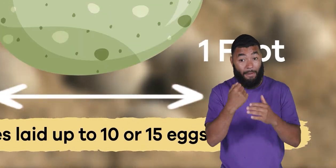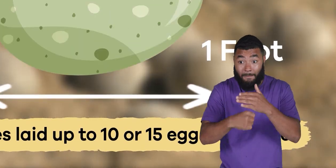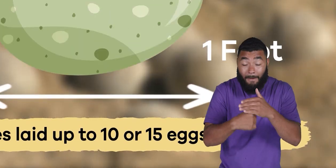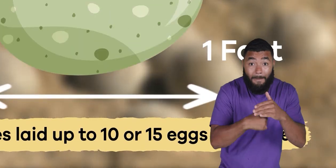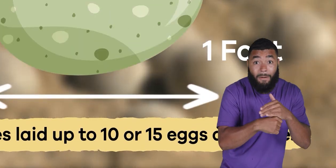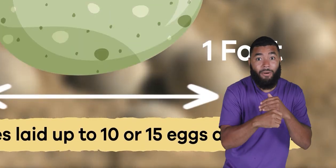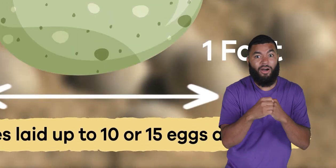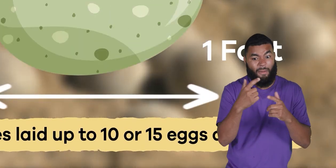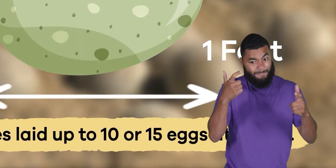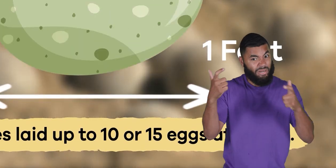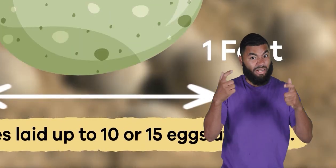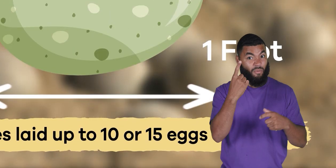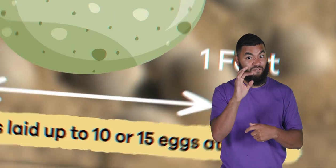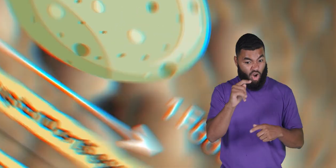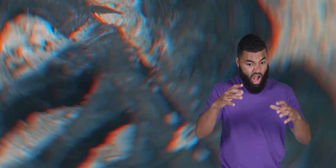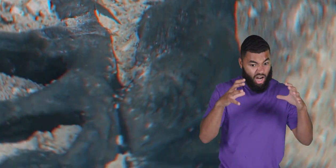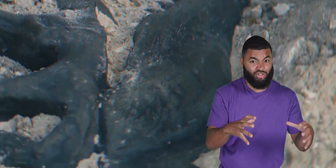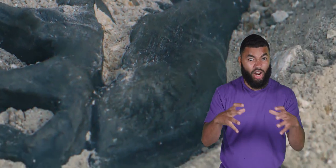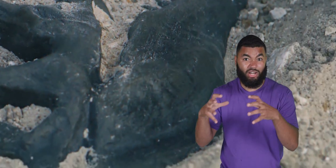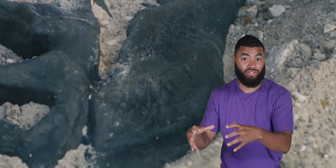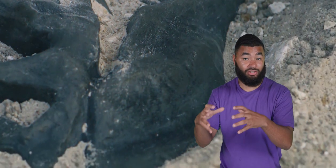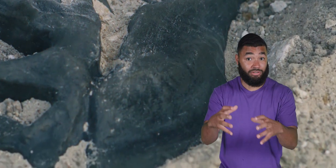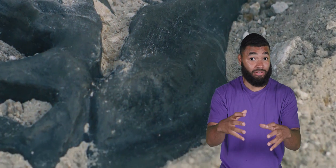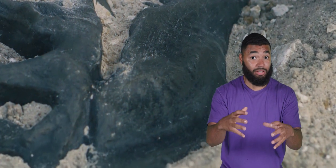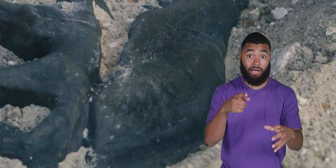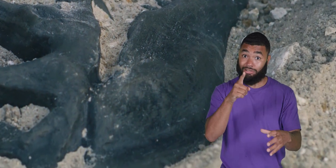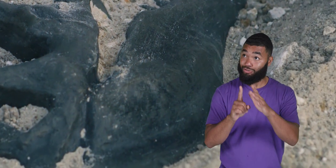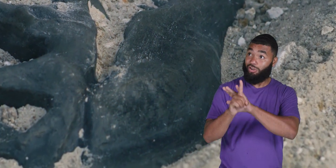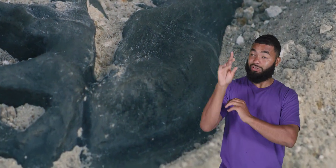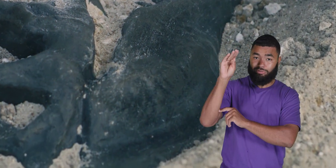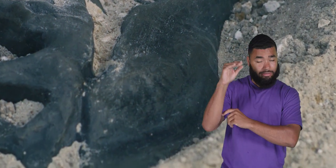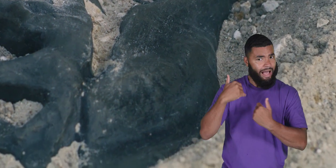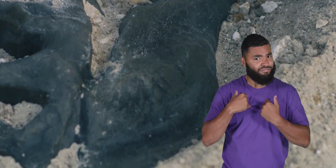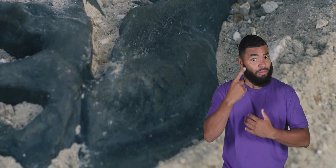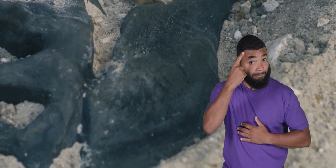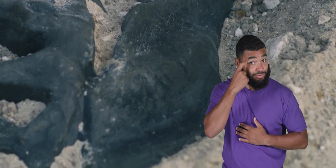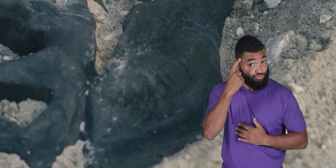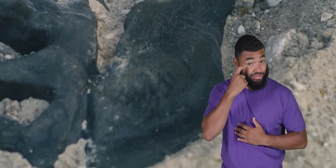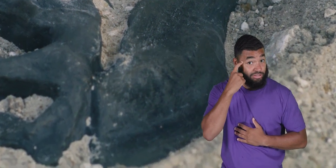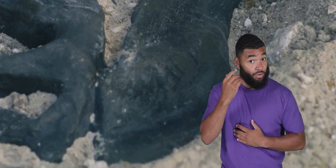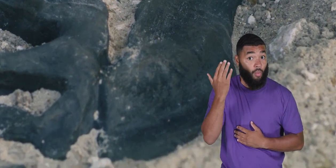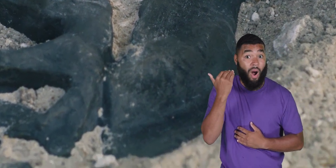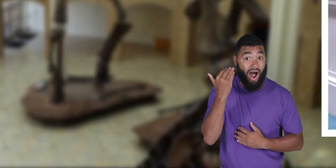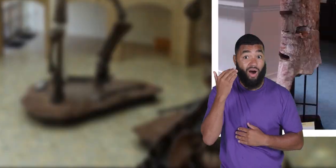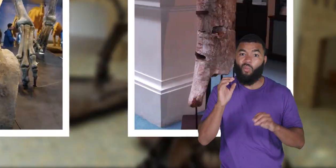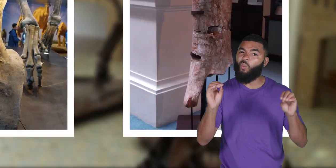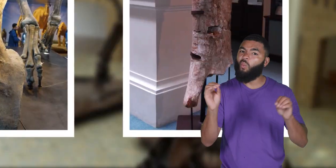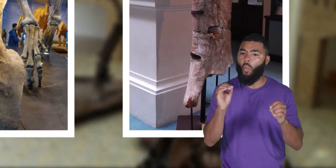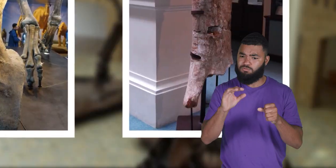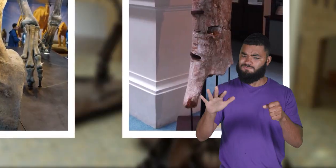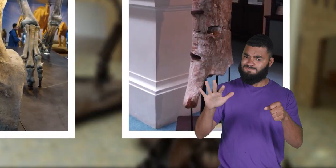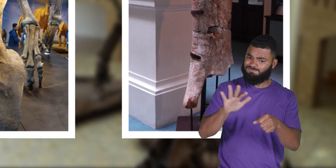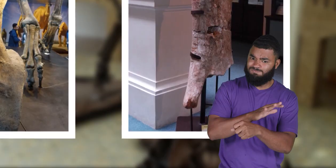nearly a foot in diameter. There is a scientific mystery surrounding these great beasts. There are